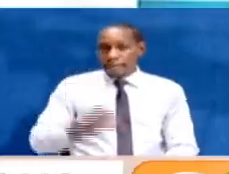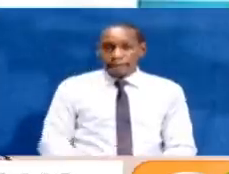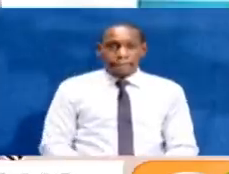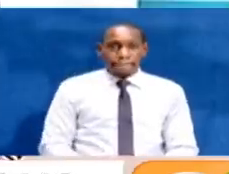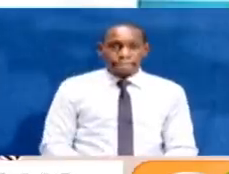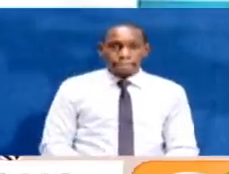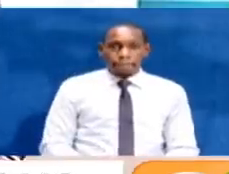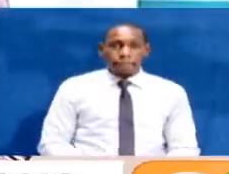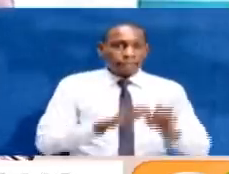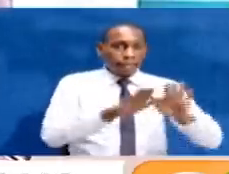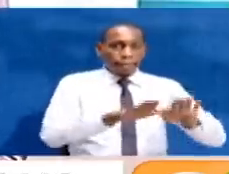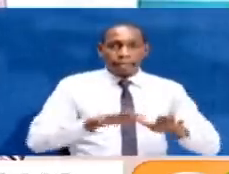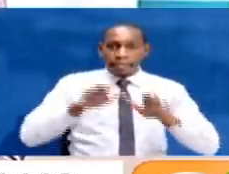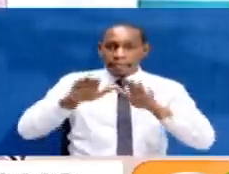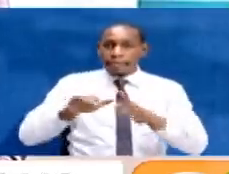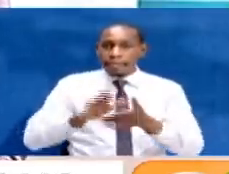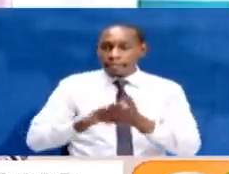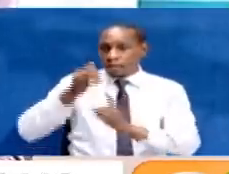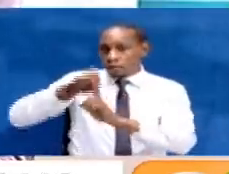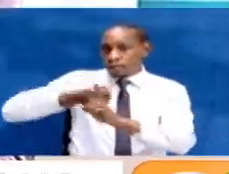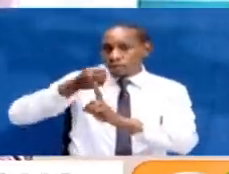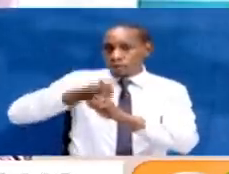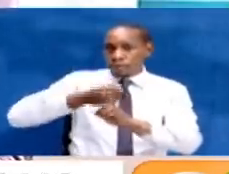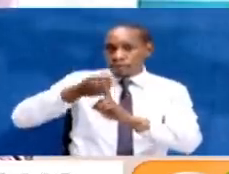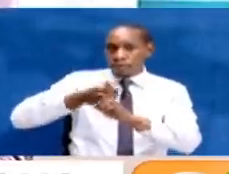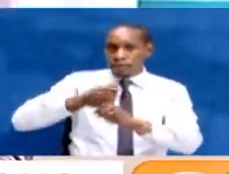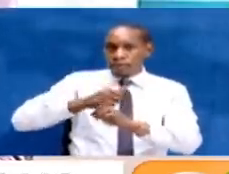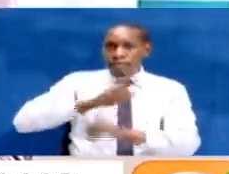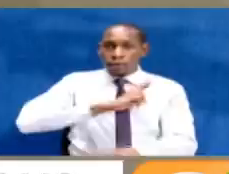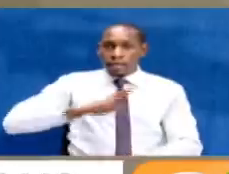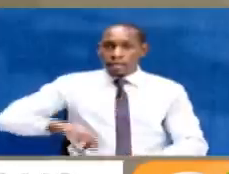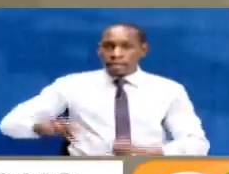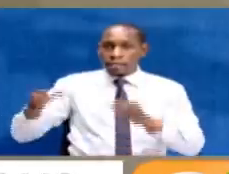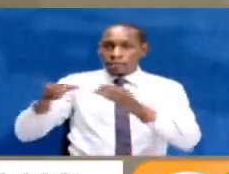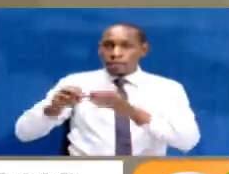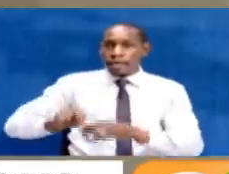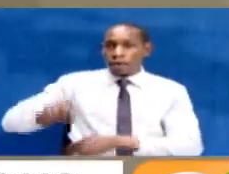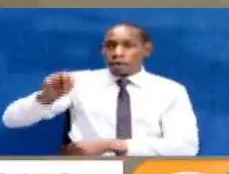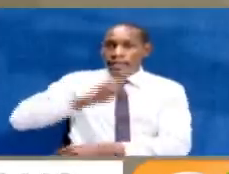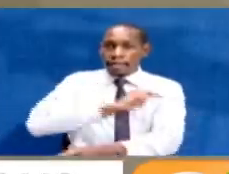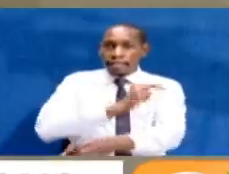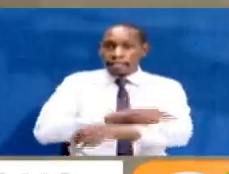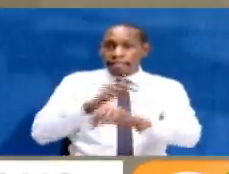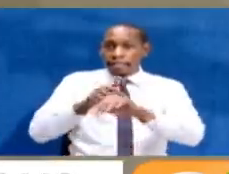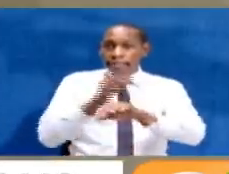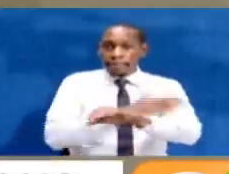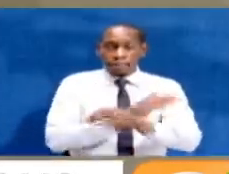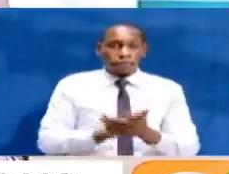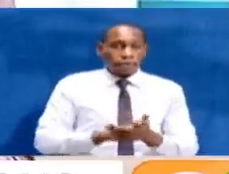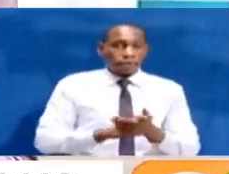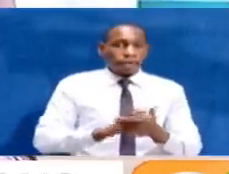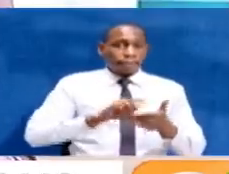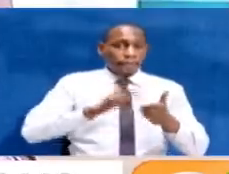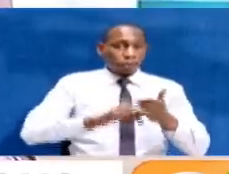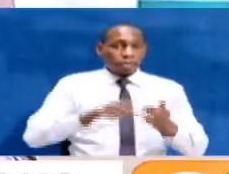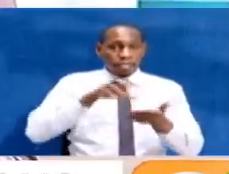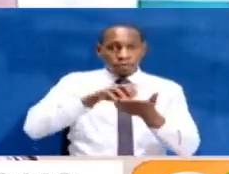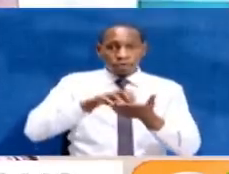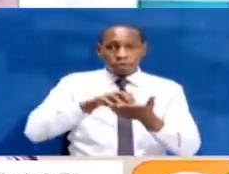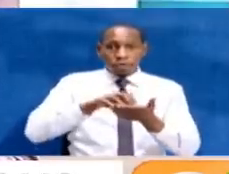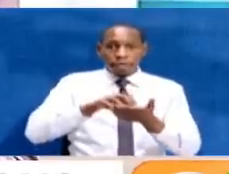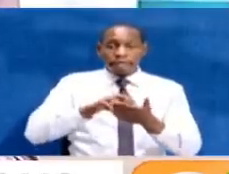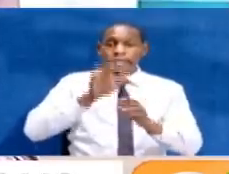been all these campaigns that were waged by some religious groups in northern Nigeria at the time. So these things can have